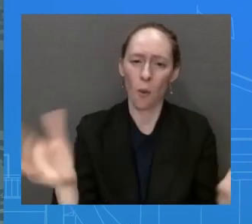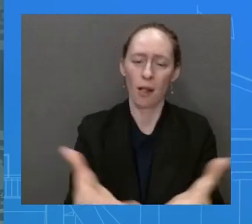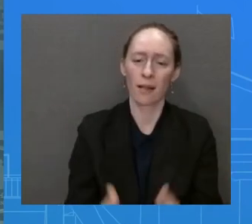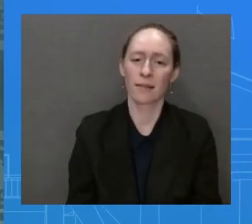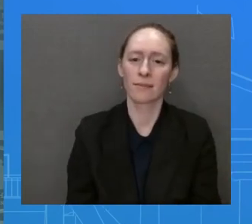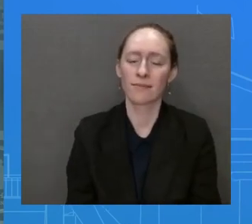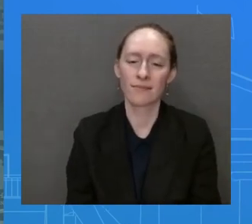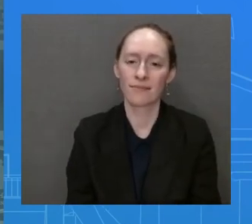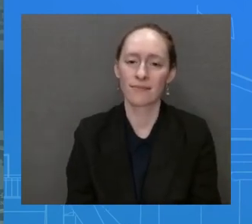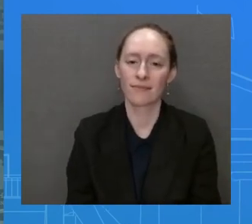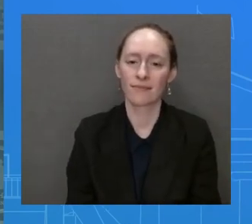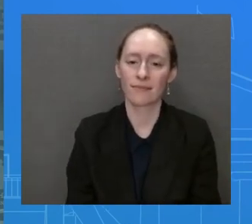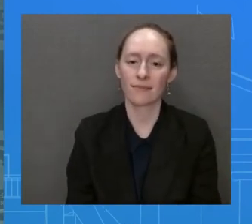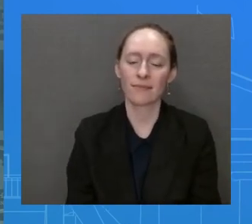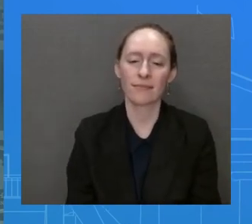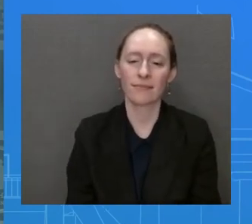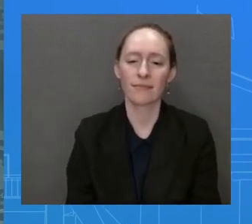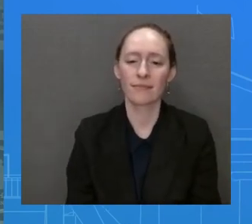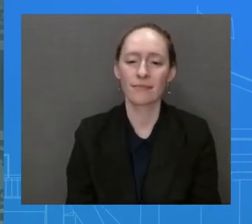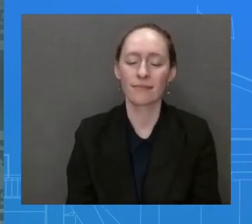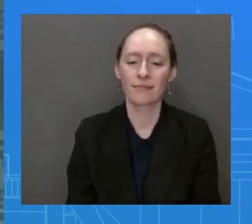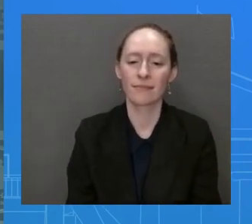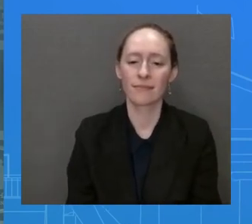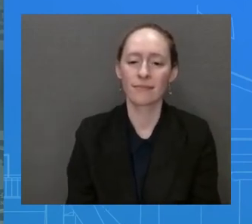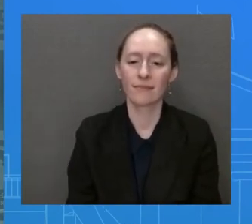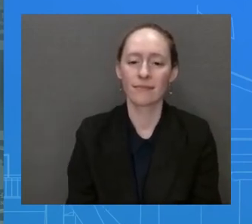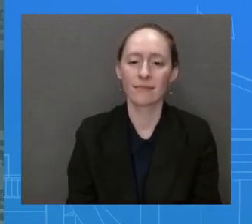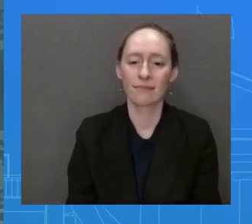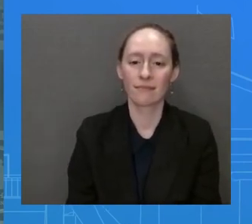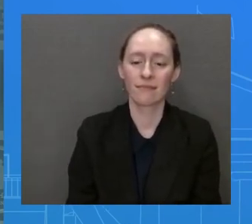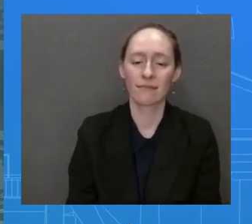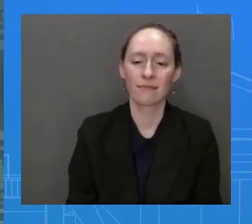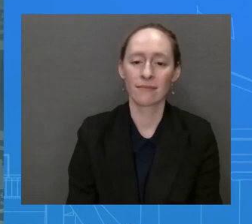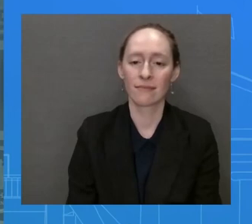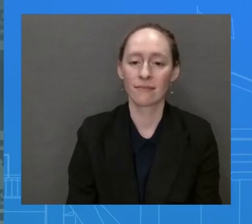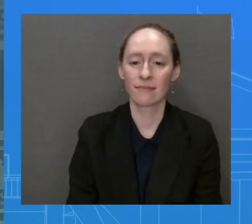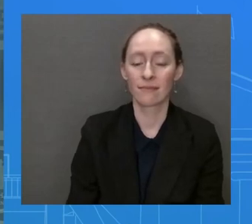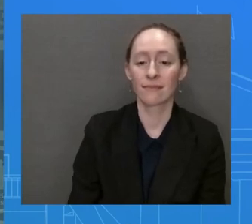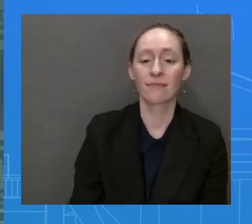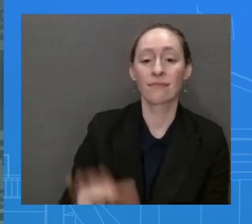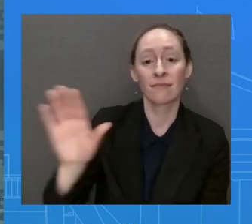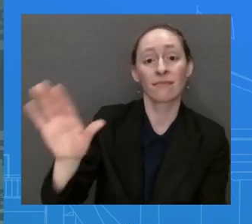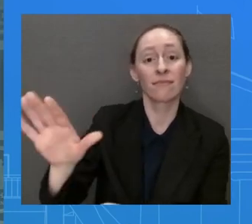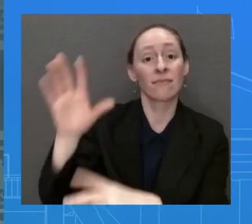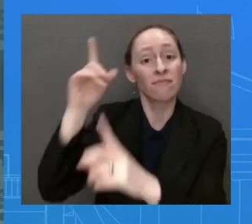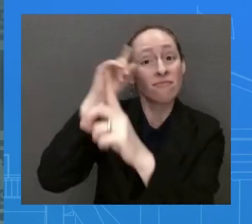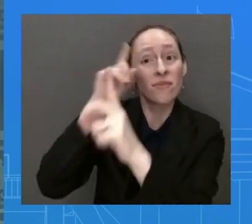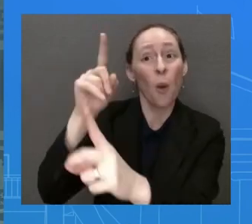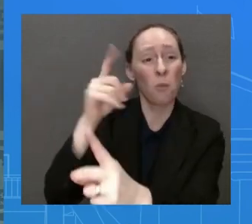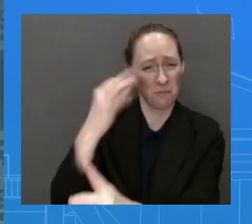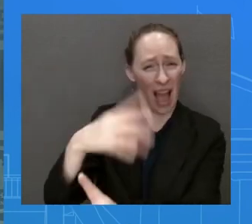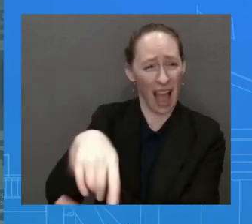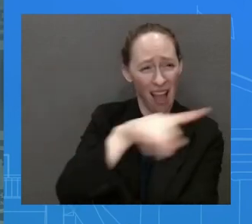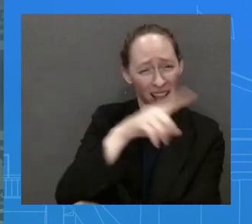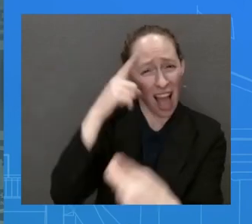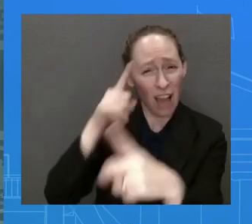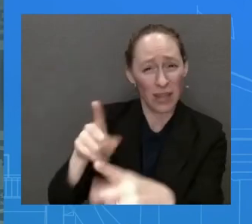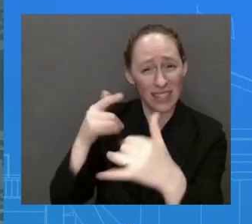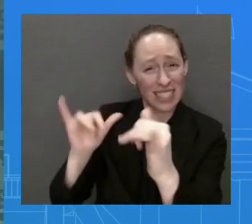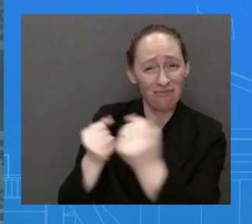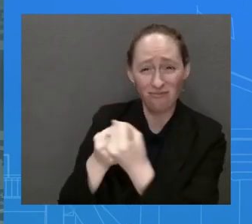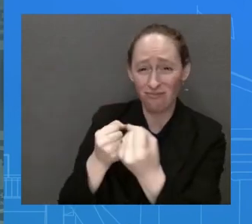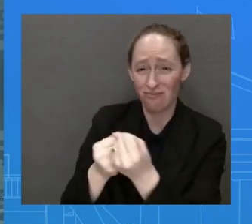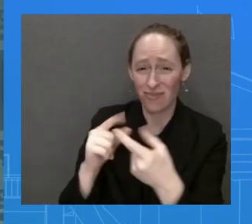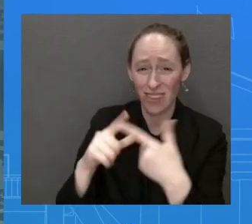of his assassination. That's making sure that we are creating this beloved community, free from hate, free from poverty,